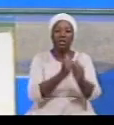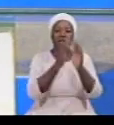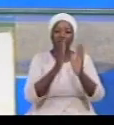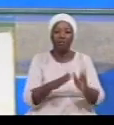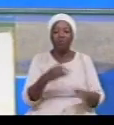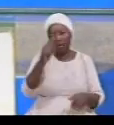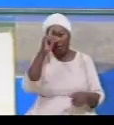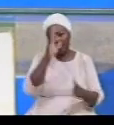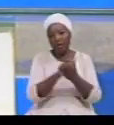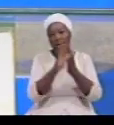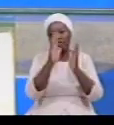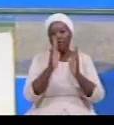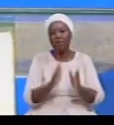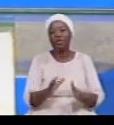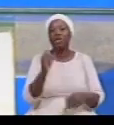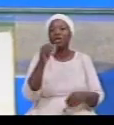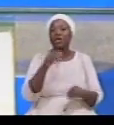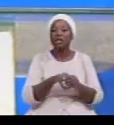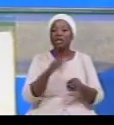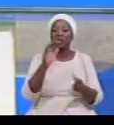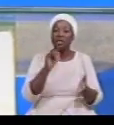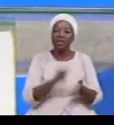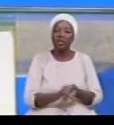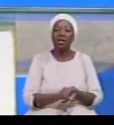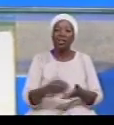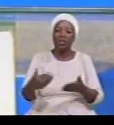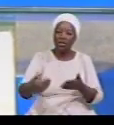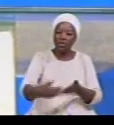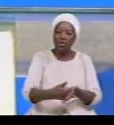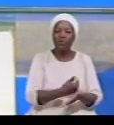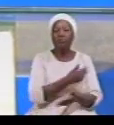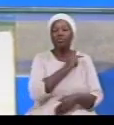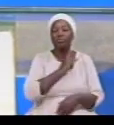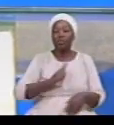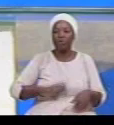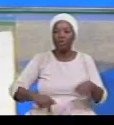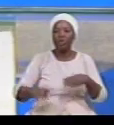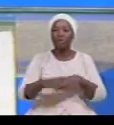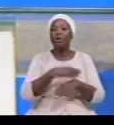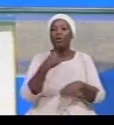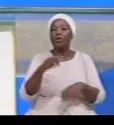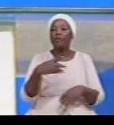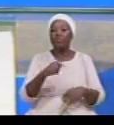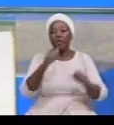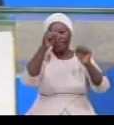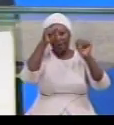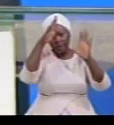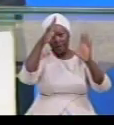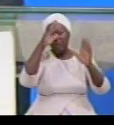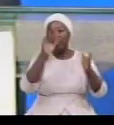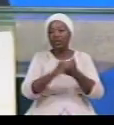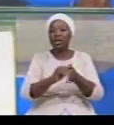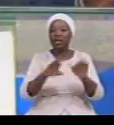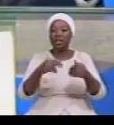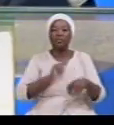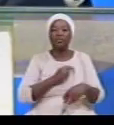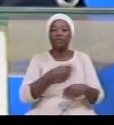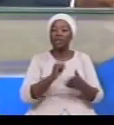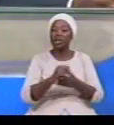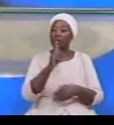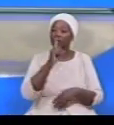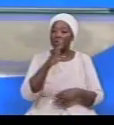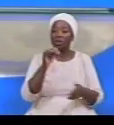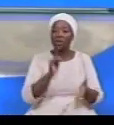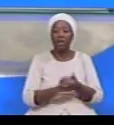believers, in that new kingdom of the Father. That gives us assurance. From